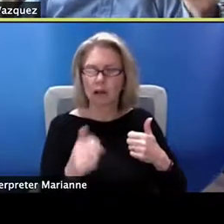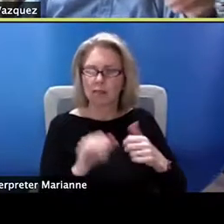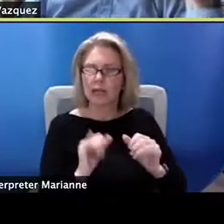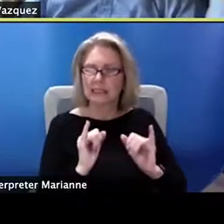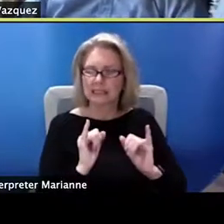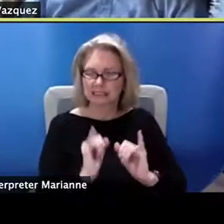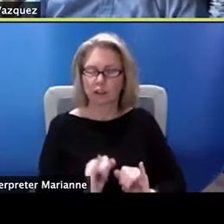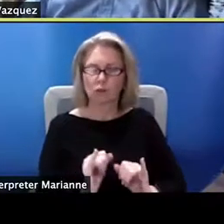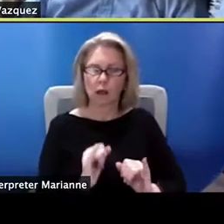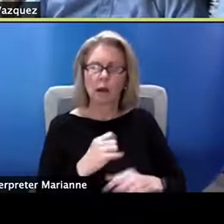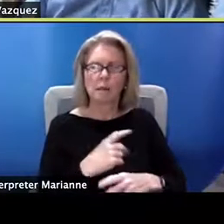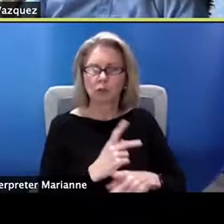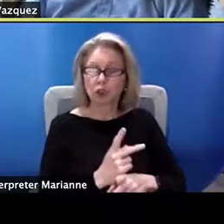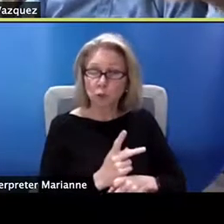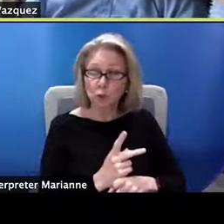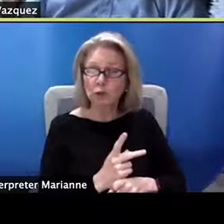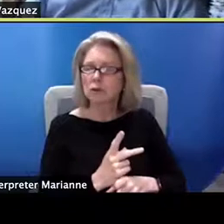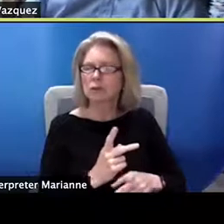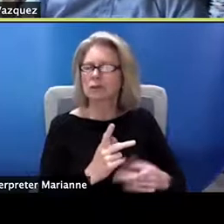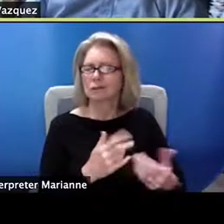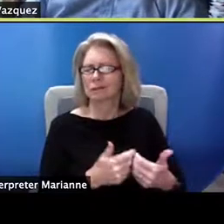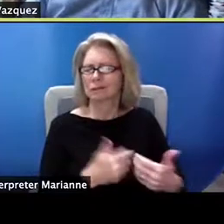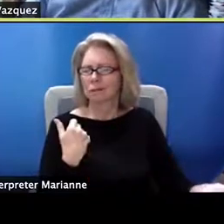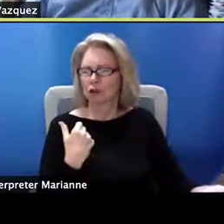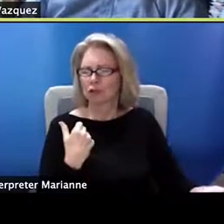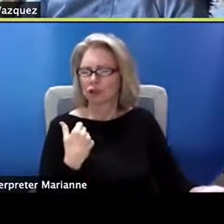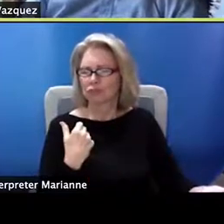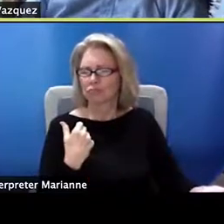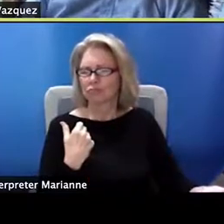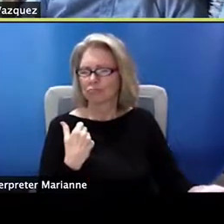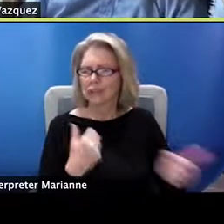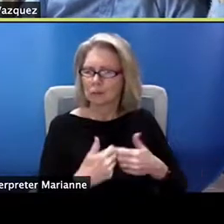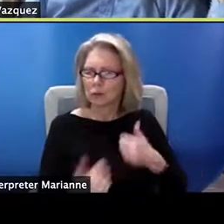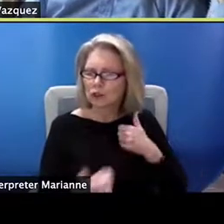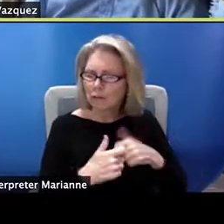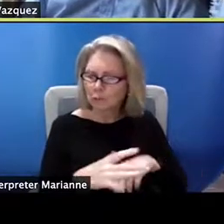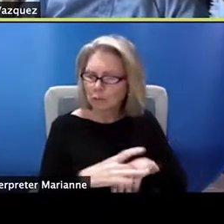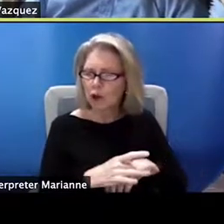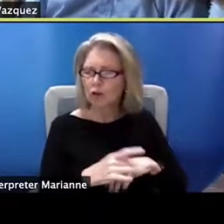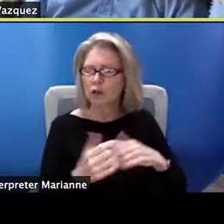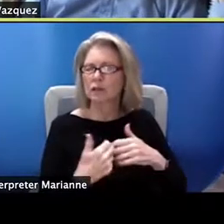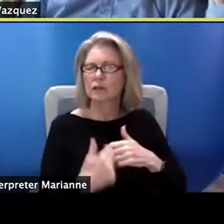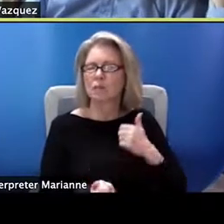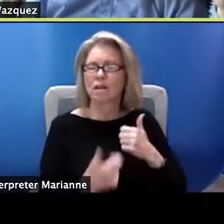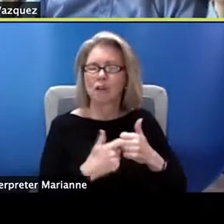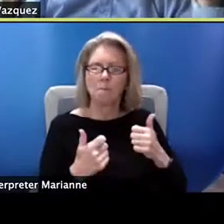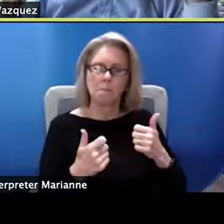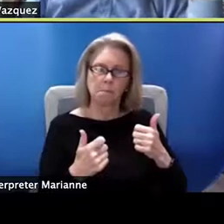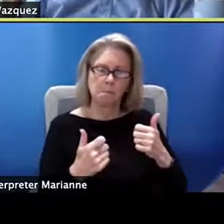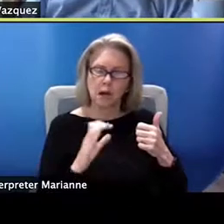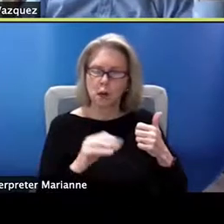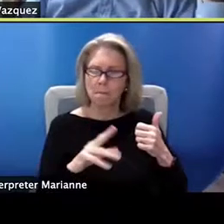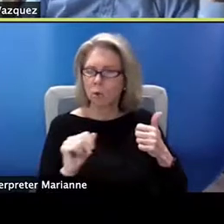is produced in separation. In separation from the earth, in separation from the communal, and in separation